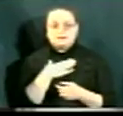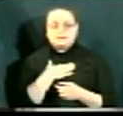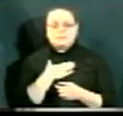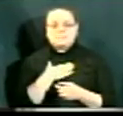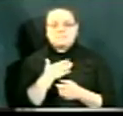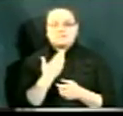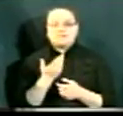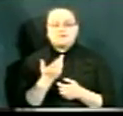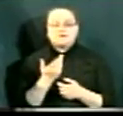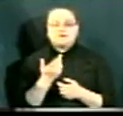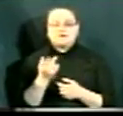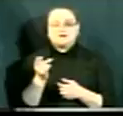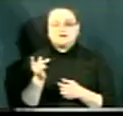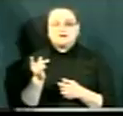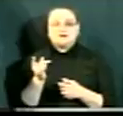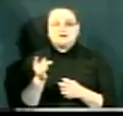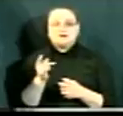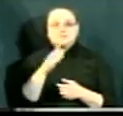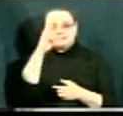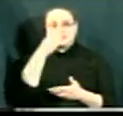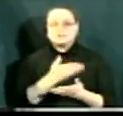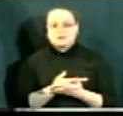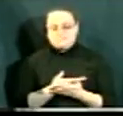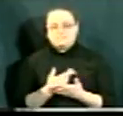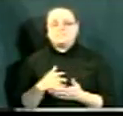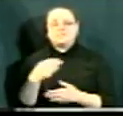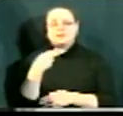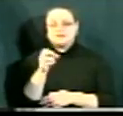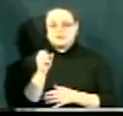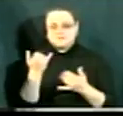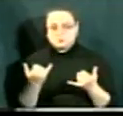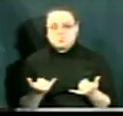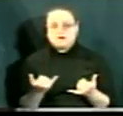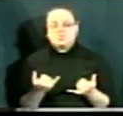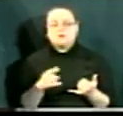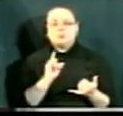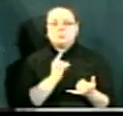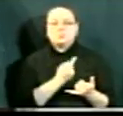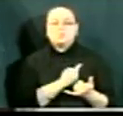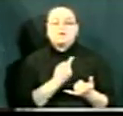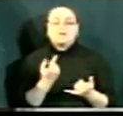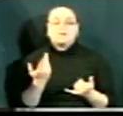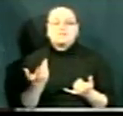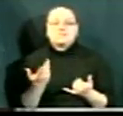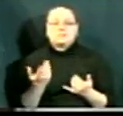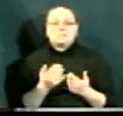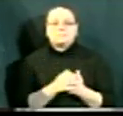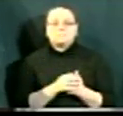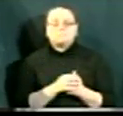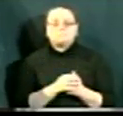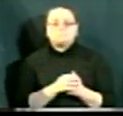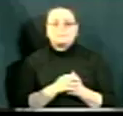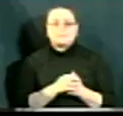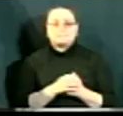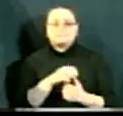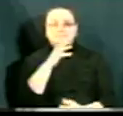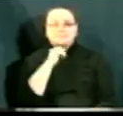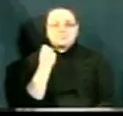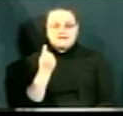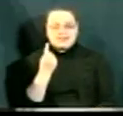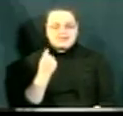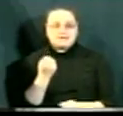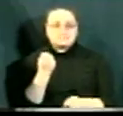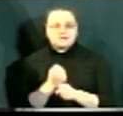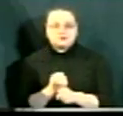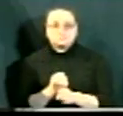Miekichi. He's in high school now. We've been 11 years